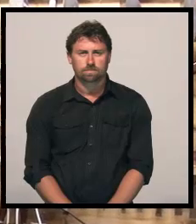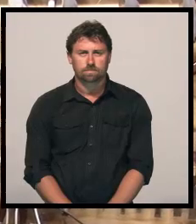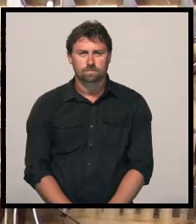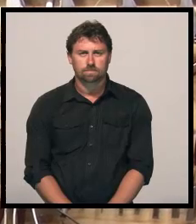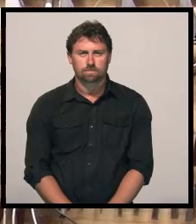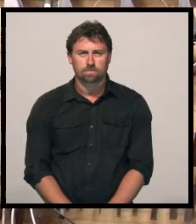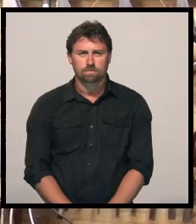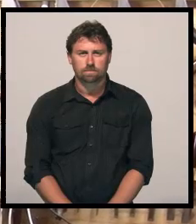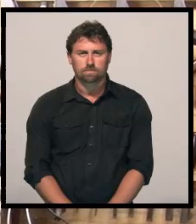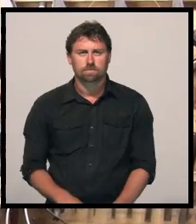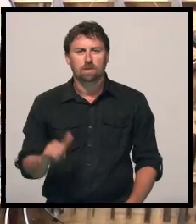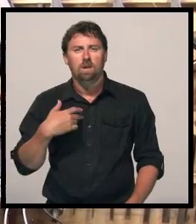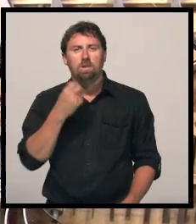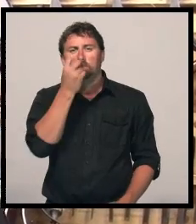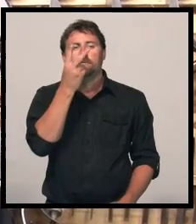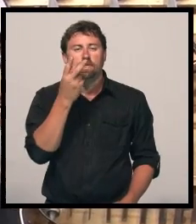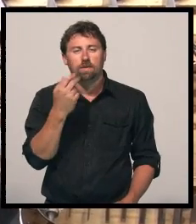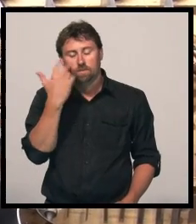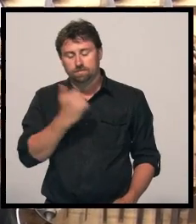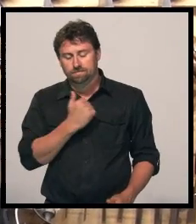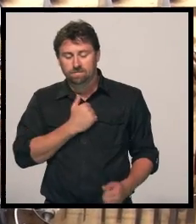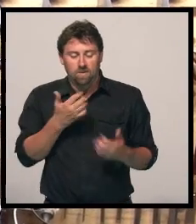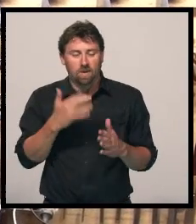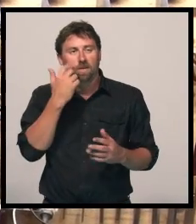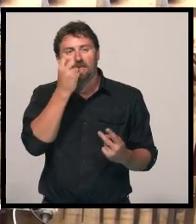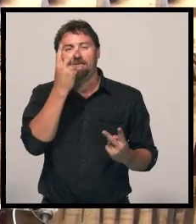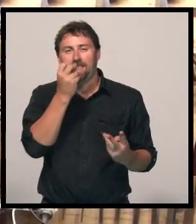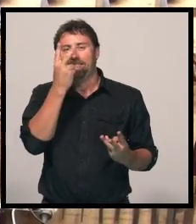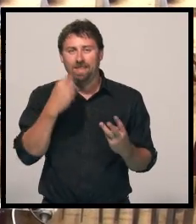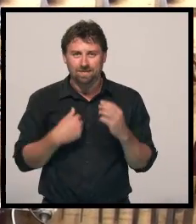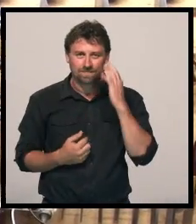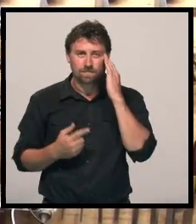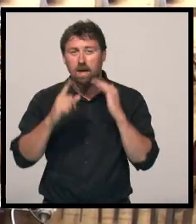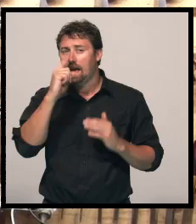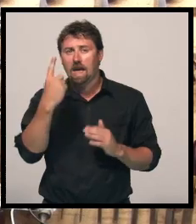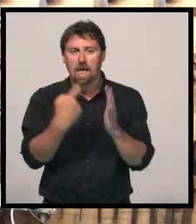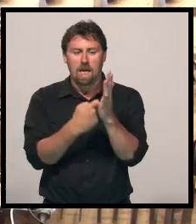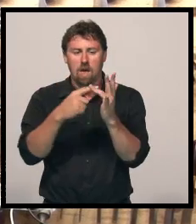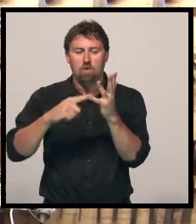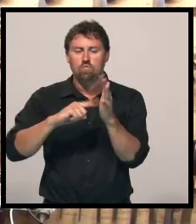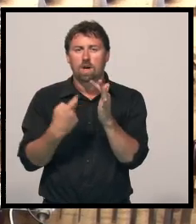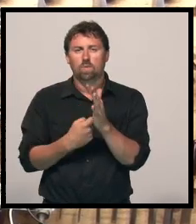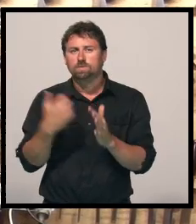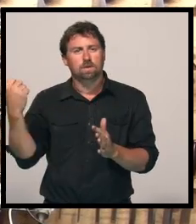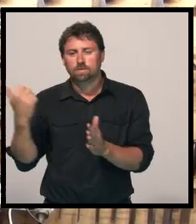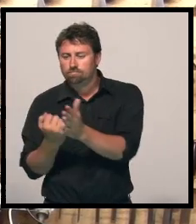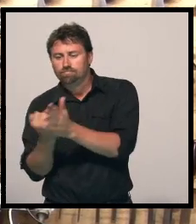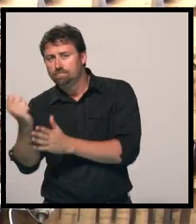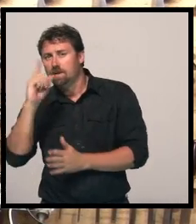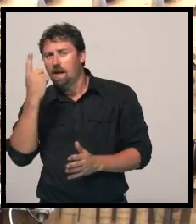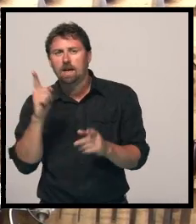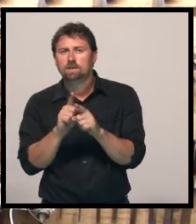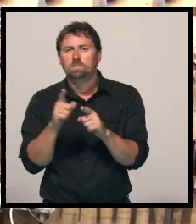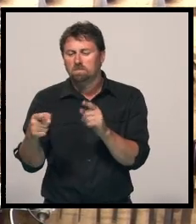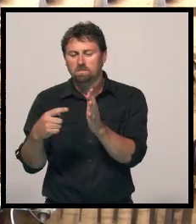Actually, I just made a mistake there, which isn't unusual for me. What I can't do is router this on the router table like I did with the veneer one,